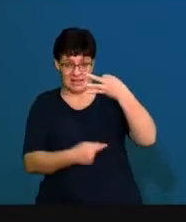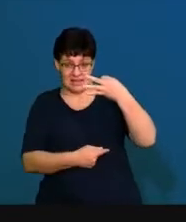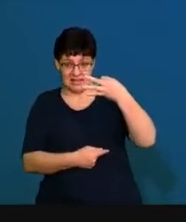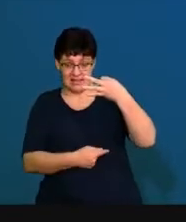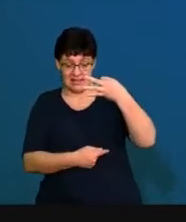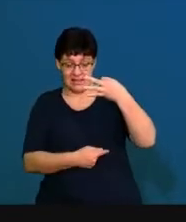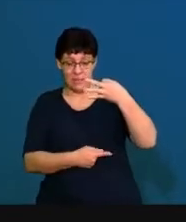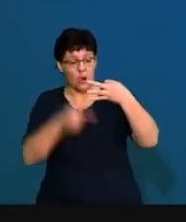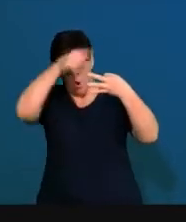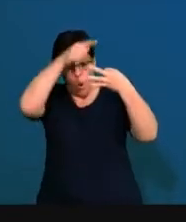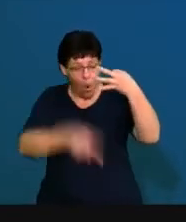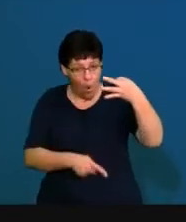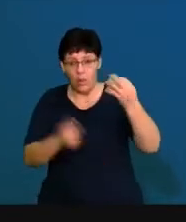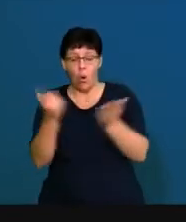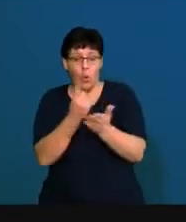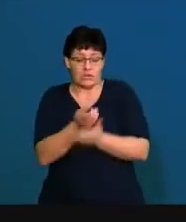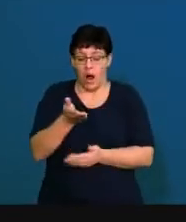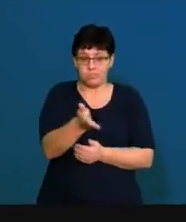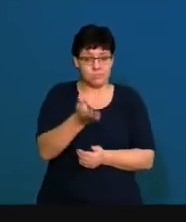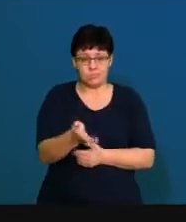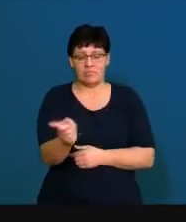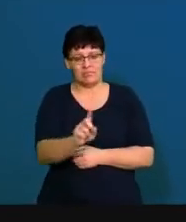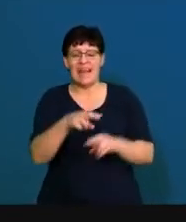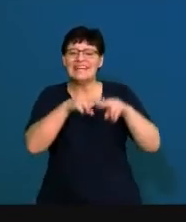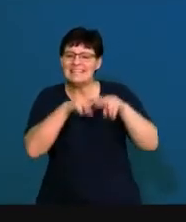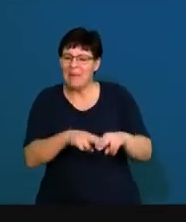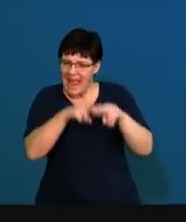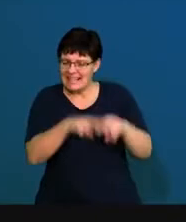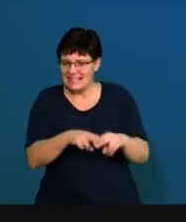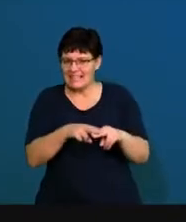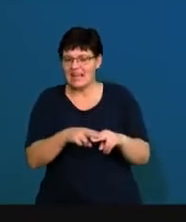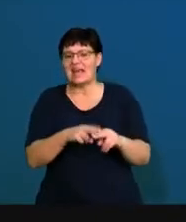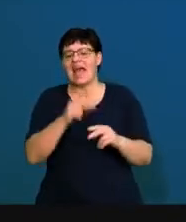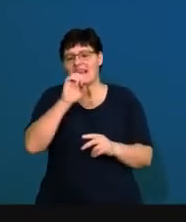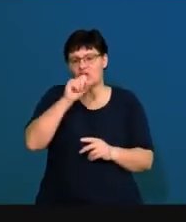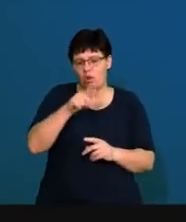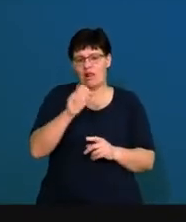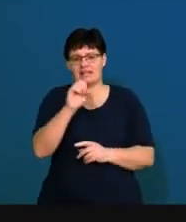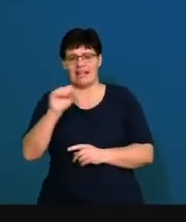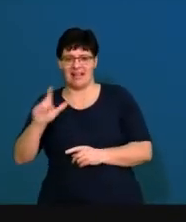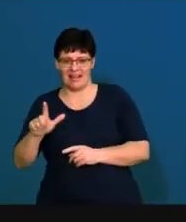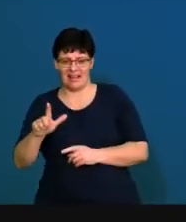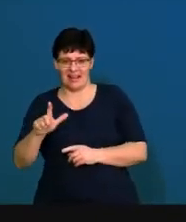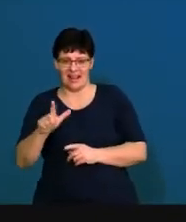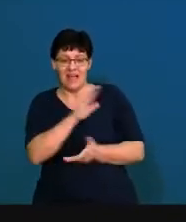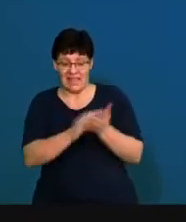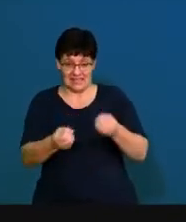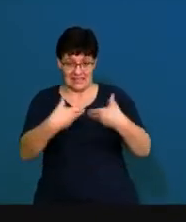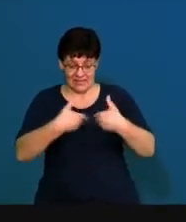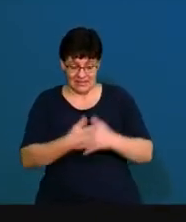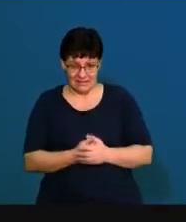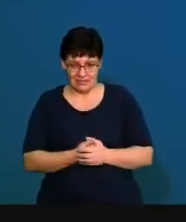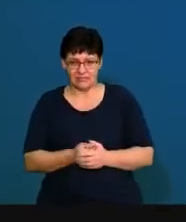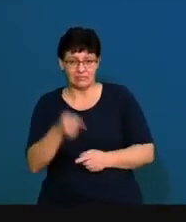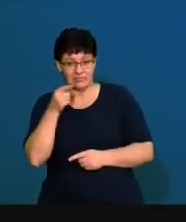okay? But not all of them are always applicable. It depends on the type of electrochemical cell, galvanic cell that is